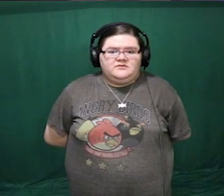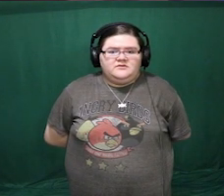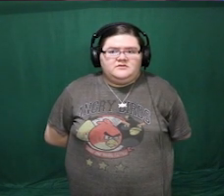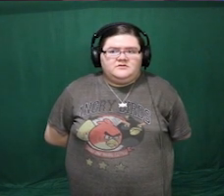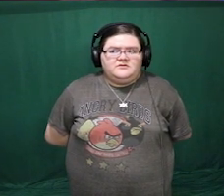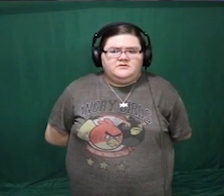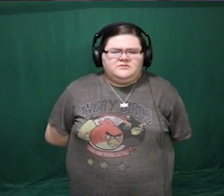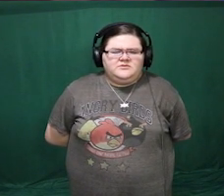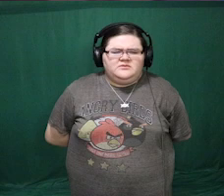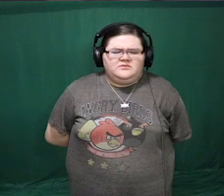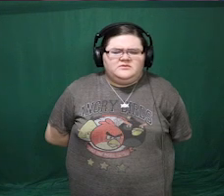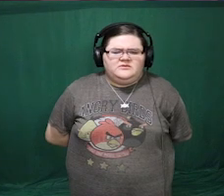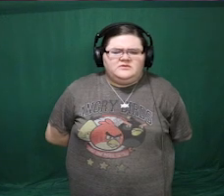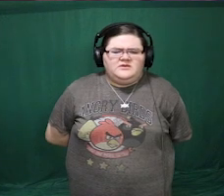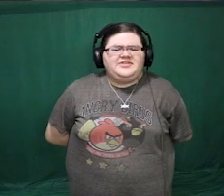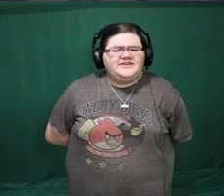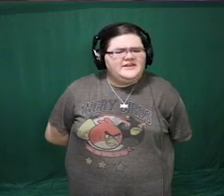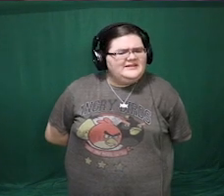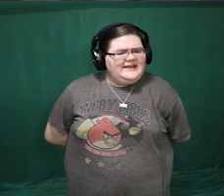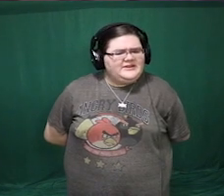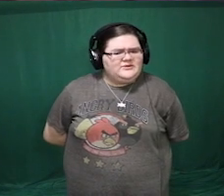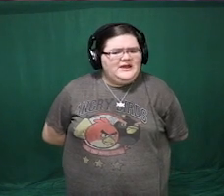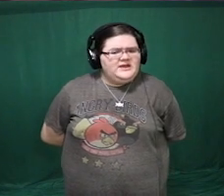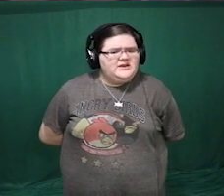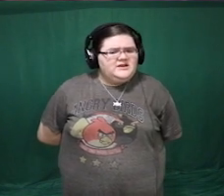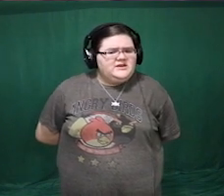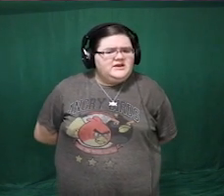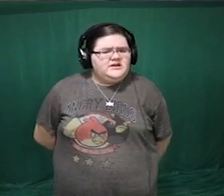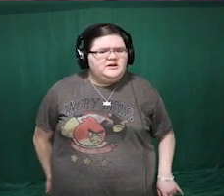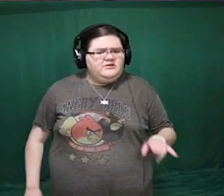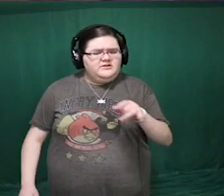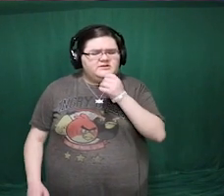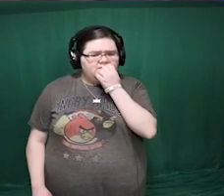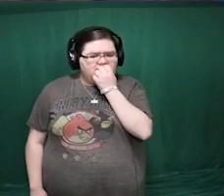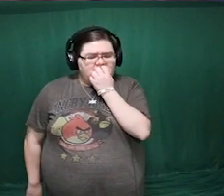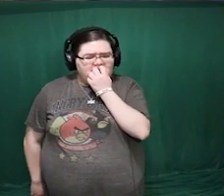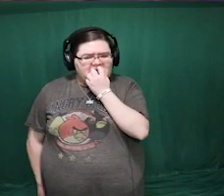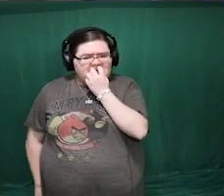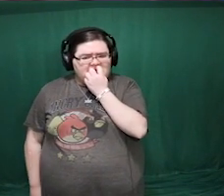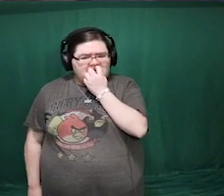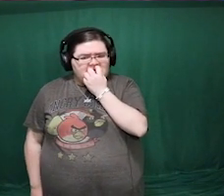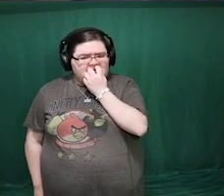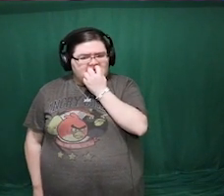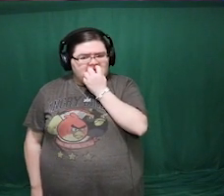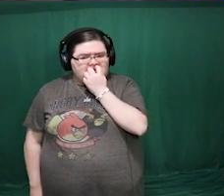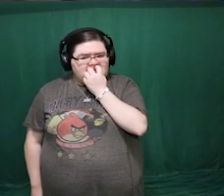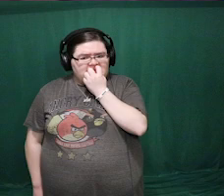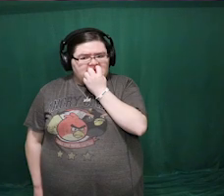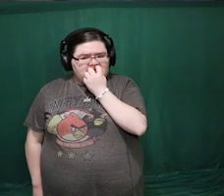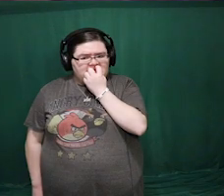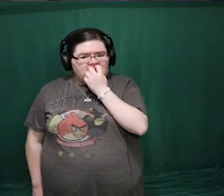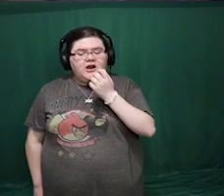Fam! I don't know! I think the Atlantic, right? I was gonna go anyway. Oh no, Ethan. Don't worry. Oh,